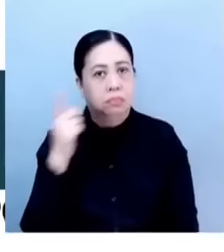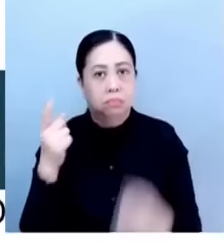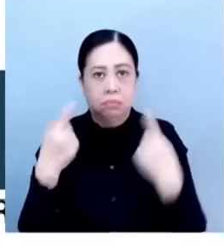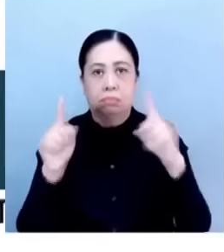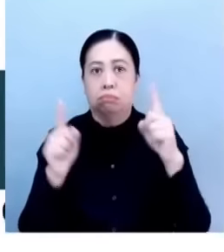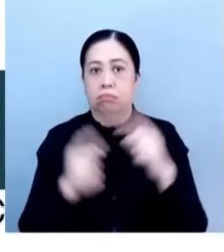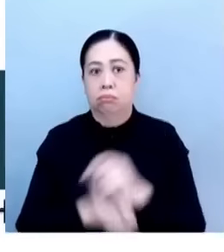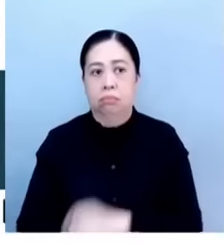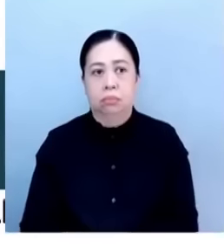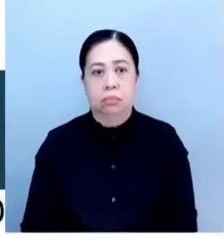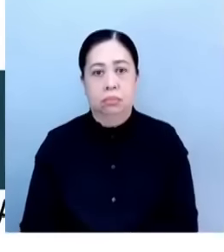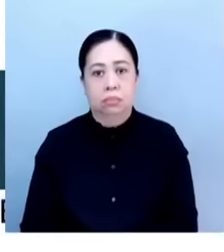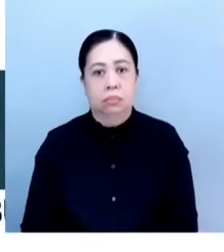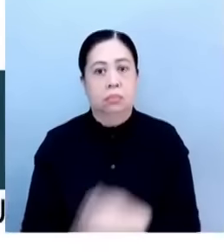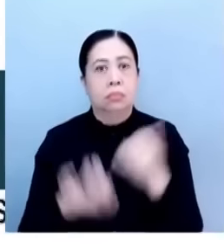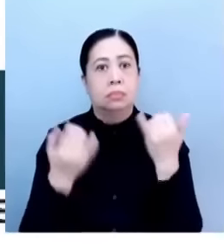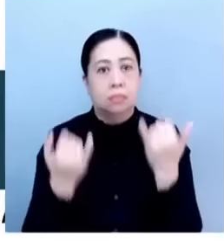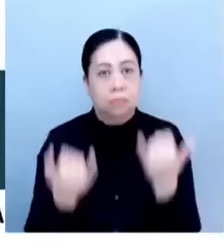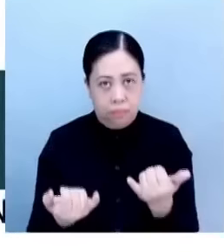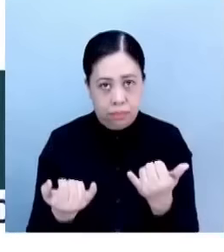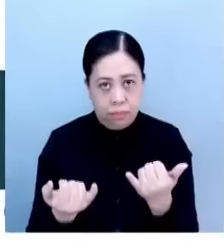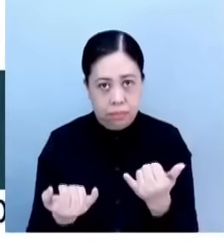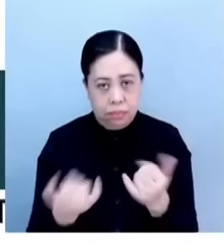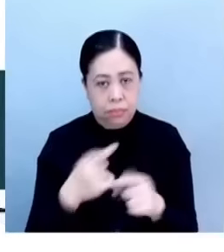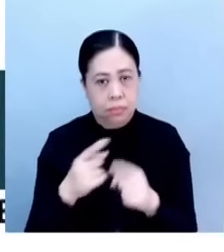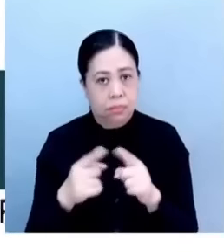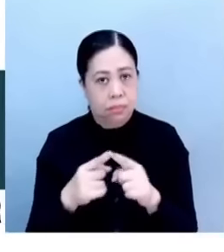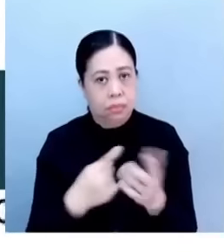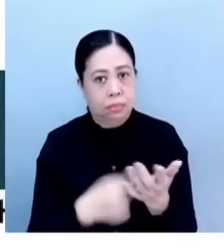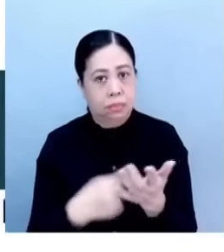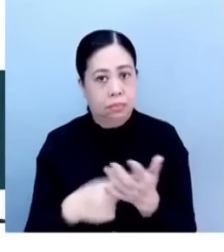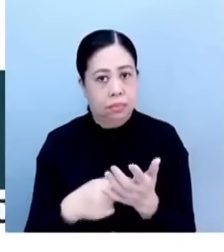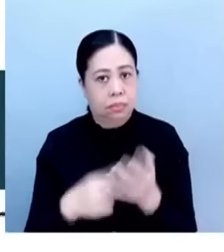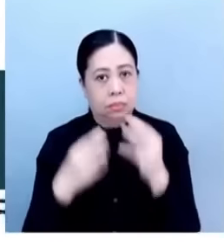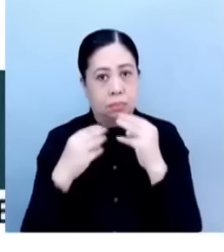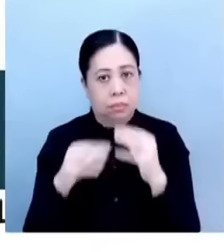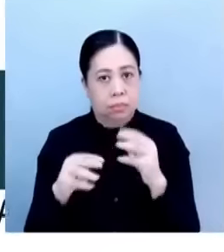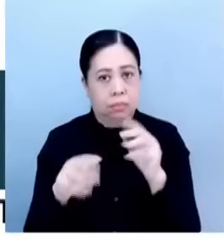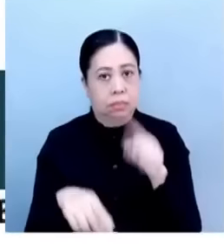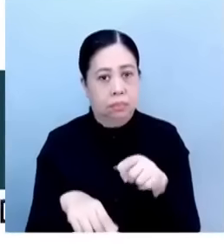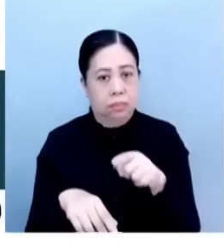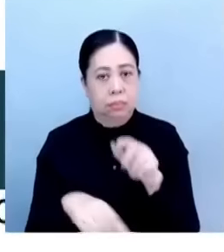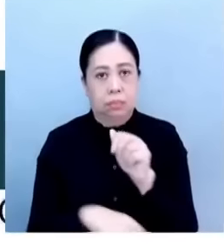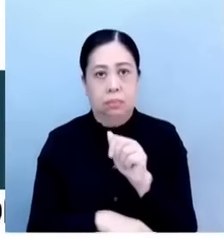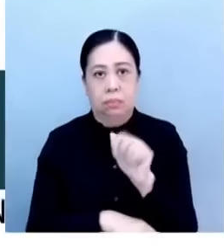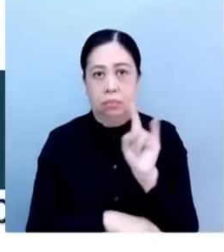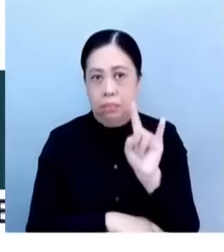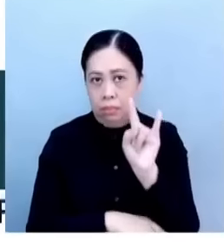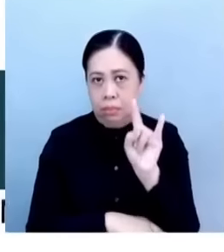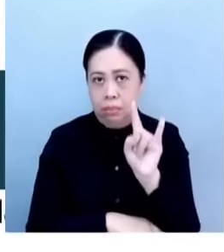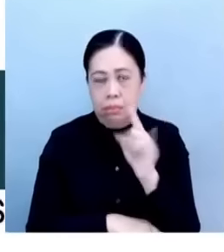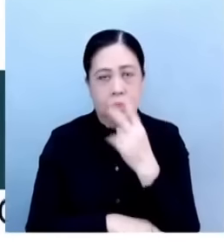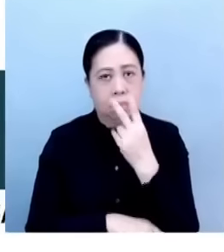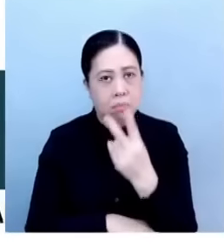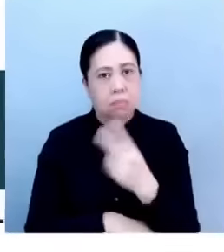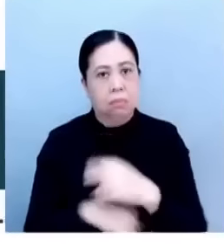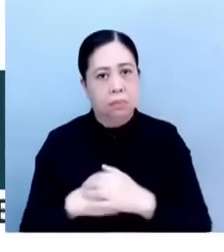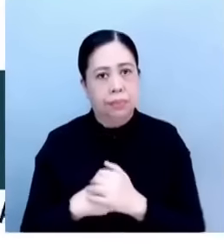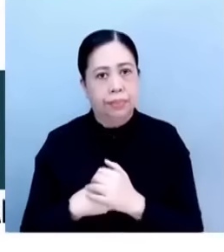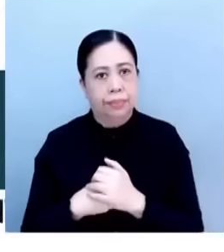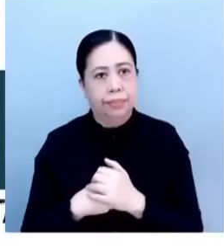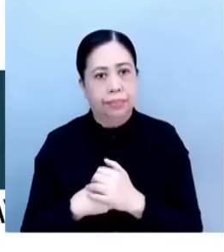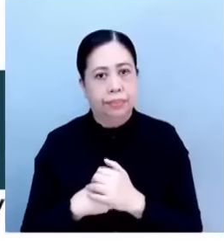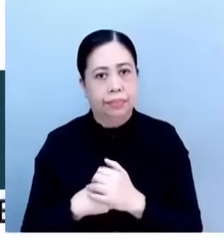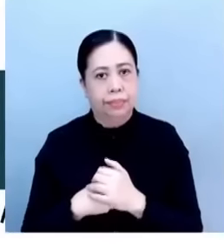achieved that. And now, when you talk about the message of the ad itself, you would see that it